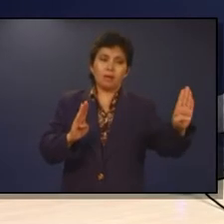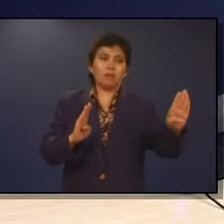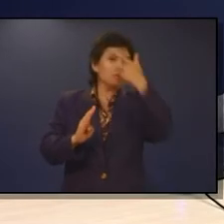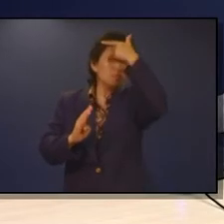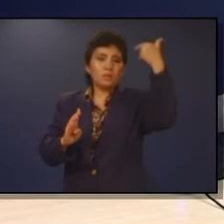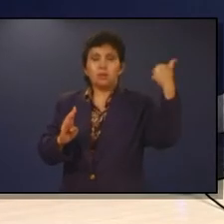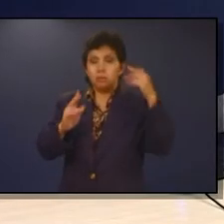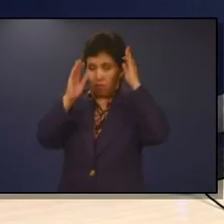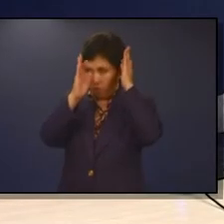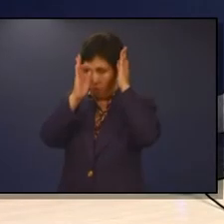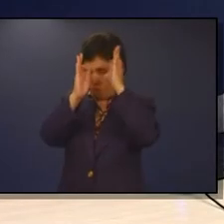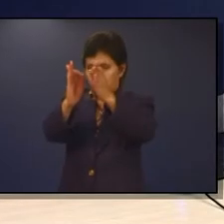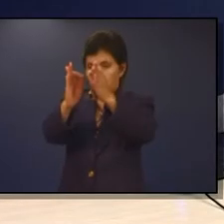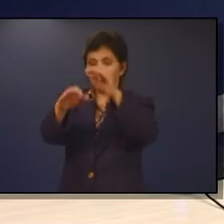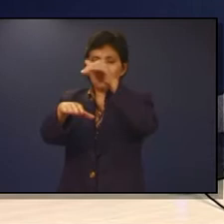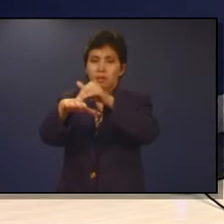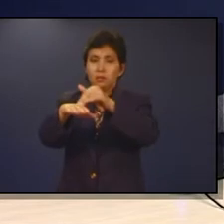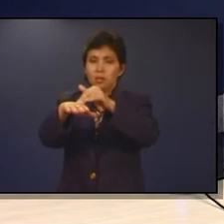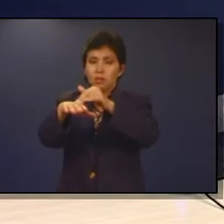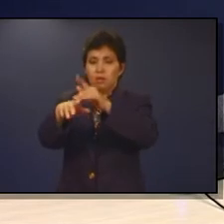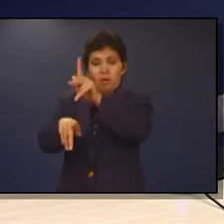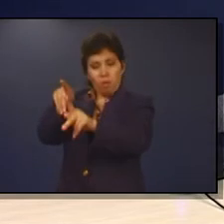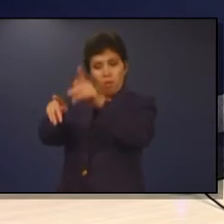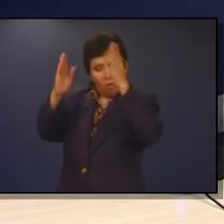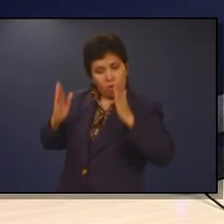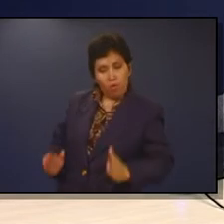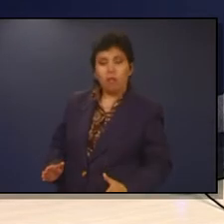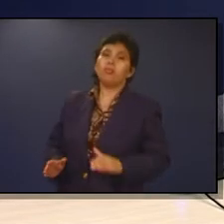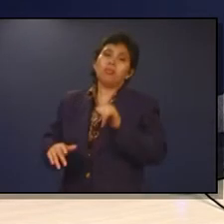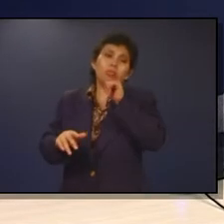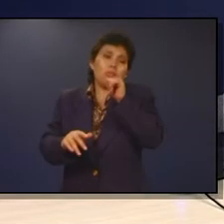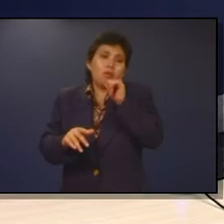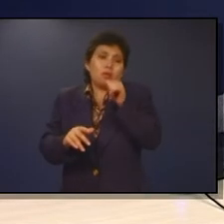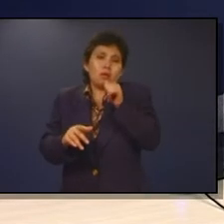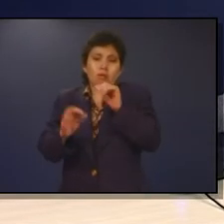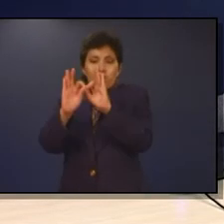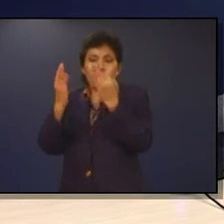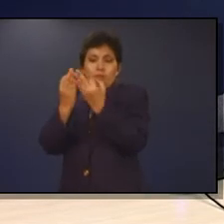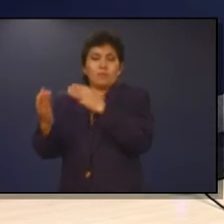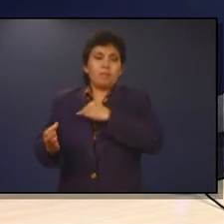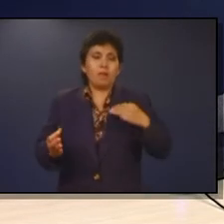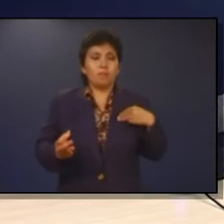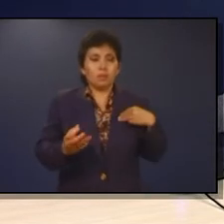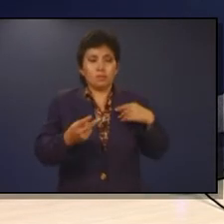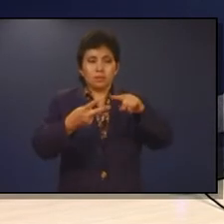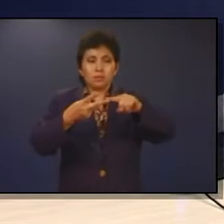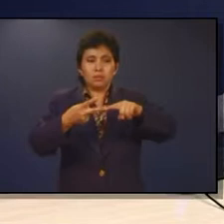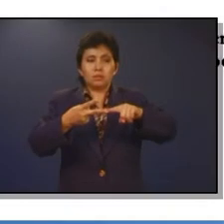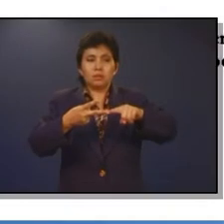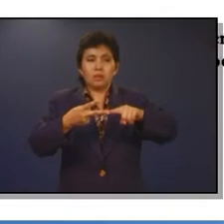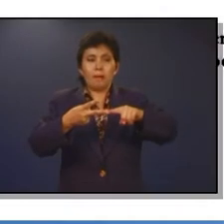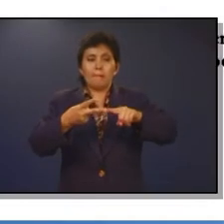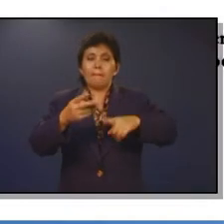they focus a lot on the person, not the family members. Next